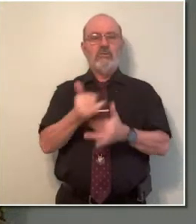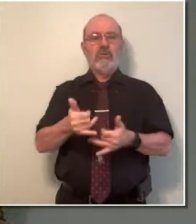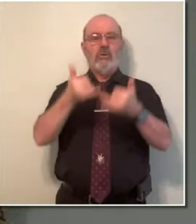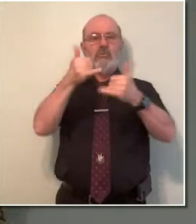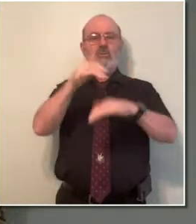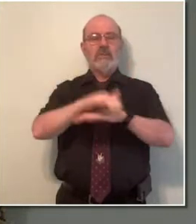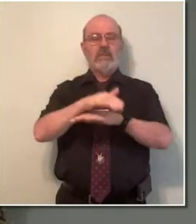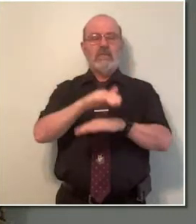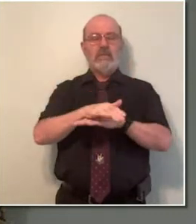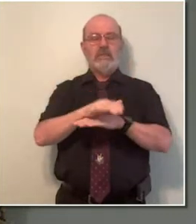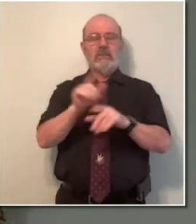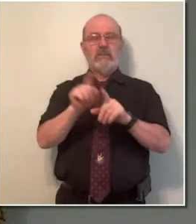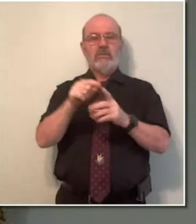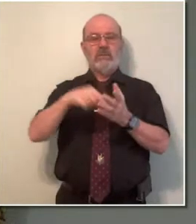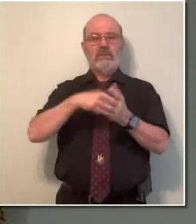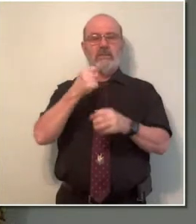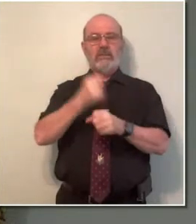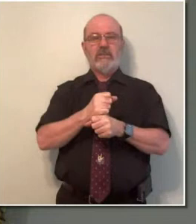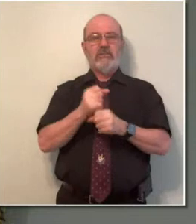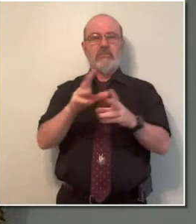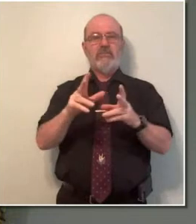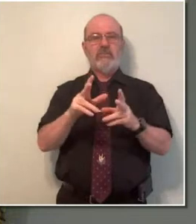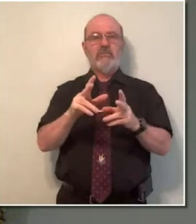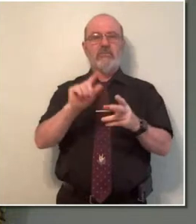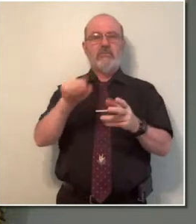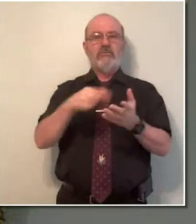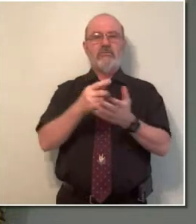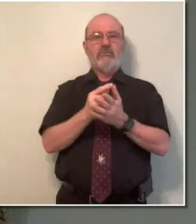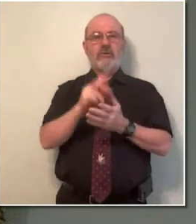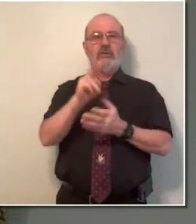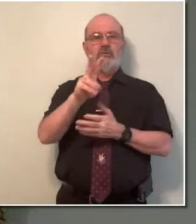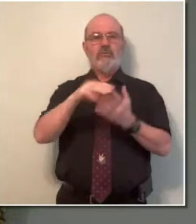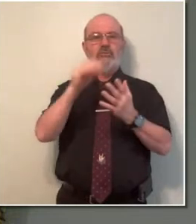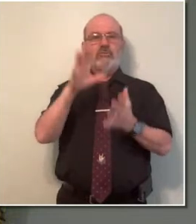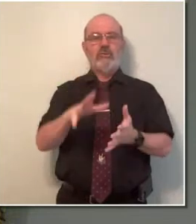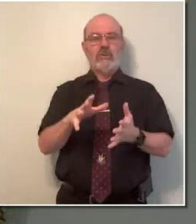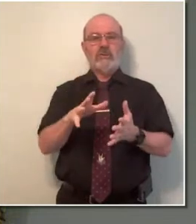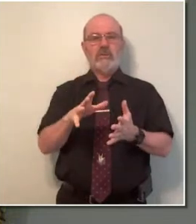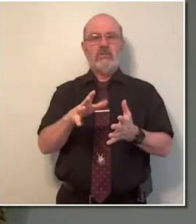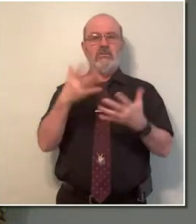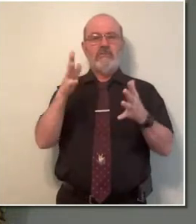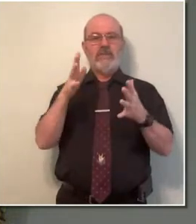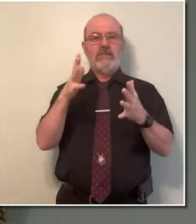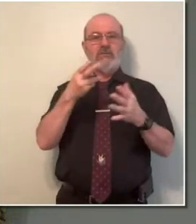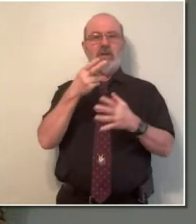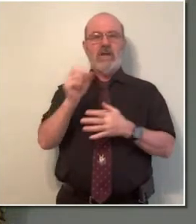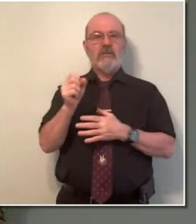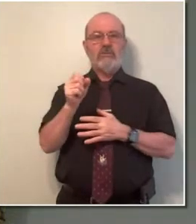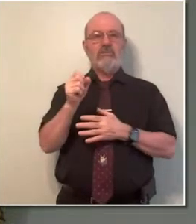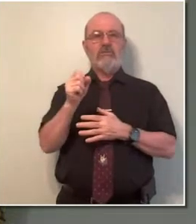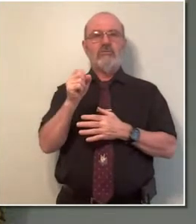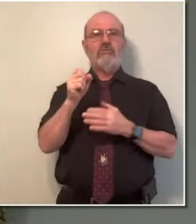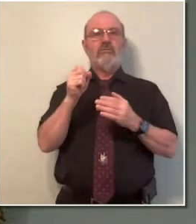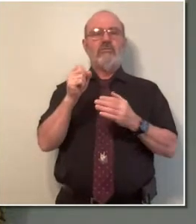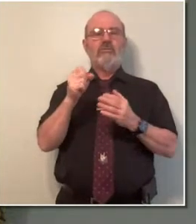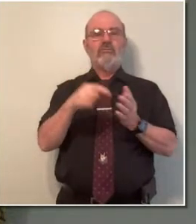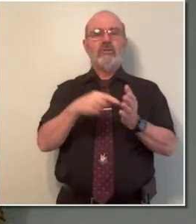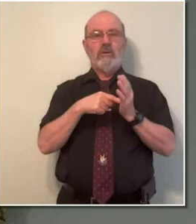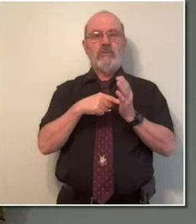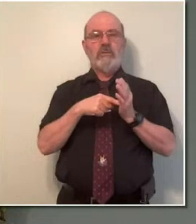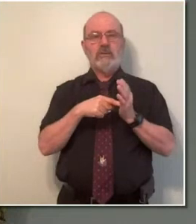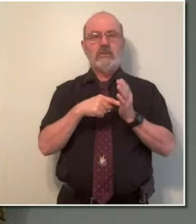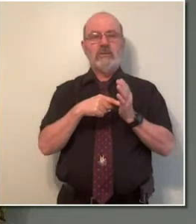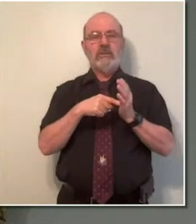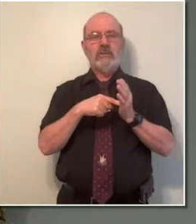we also this year have the privilege of graduating two students who finished their grade 12 requirements. And